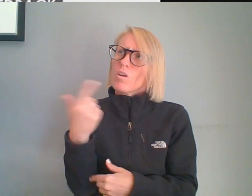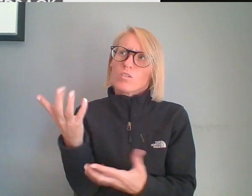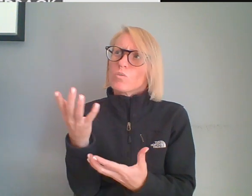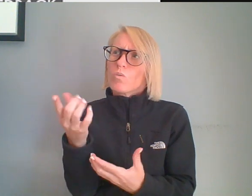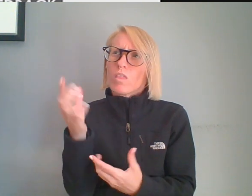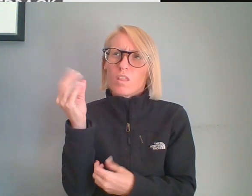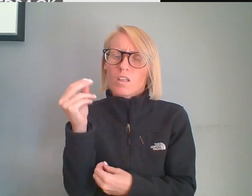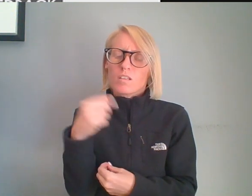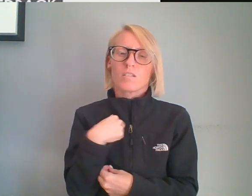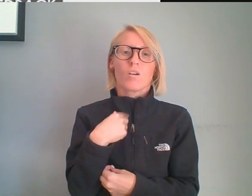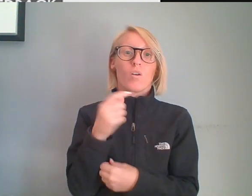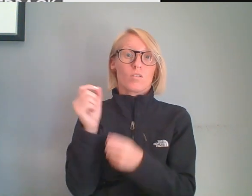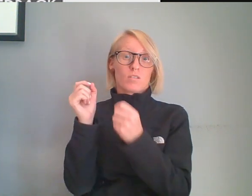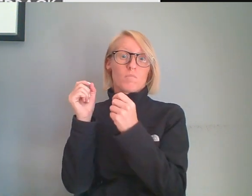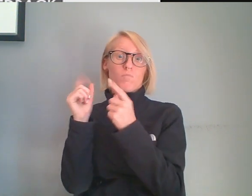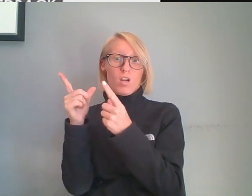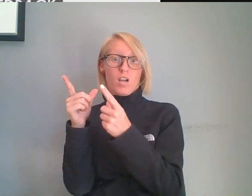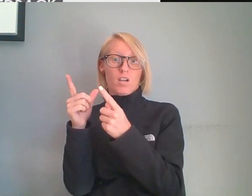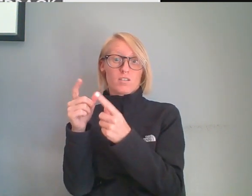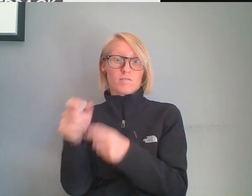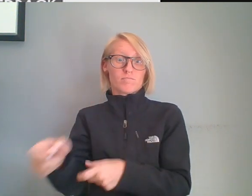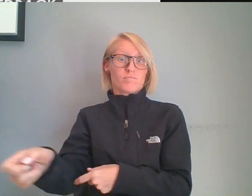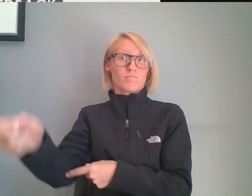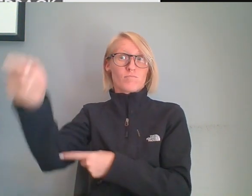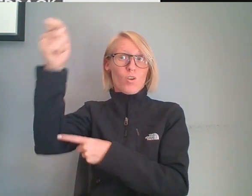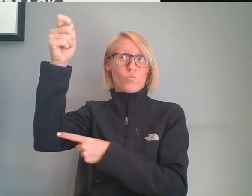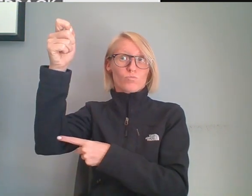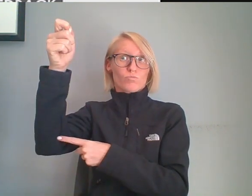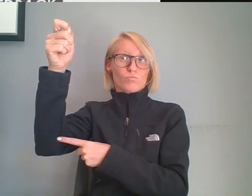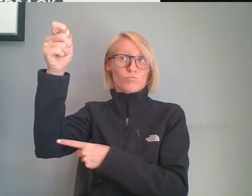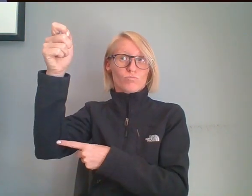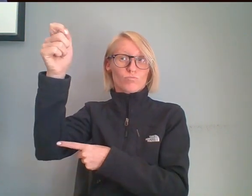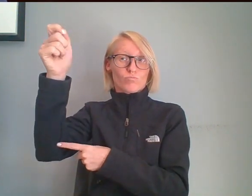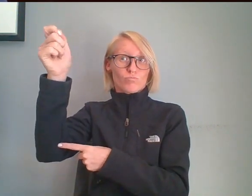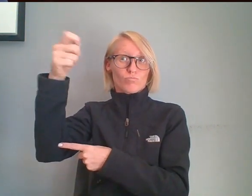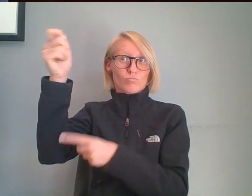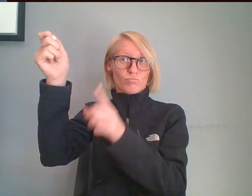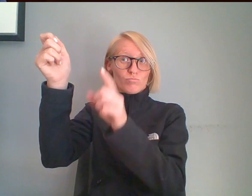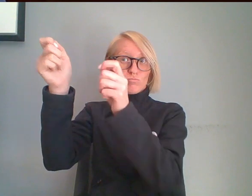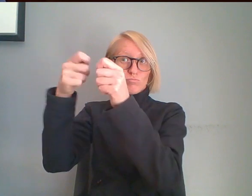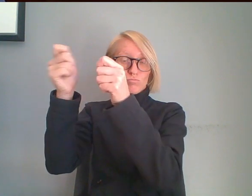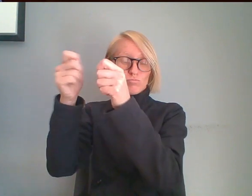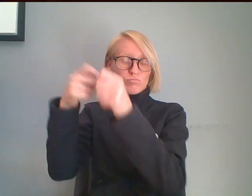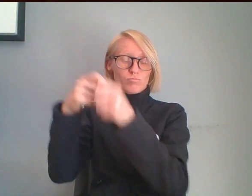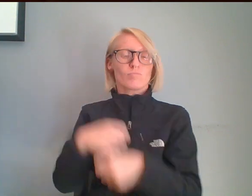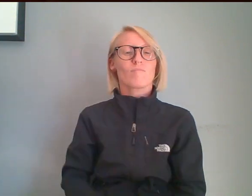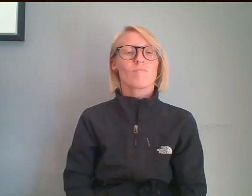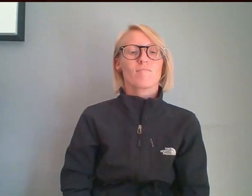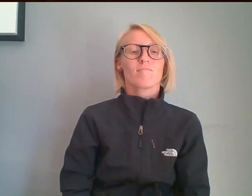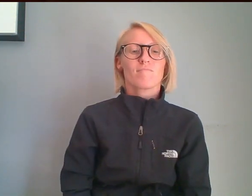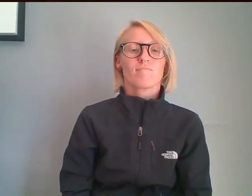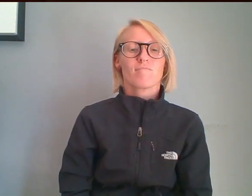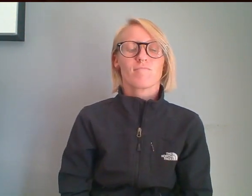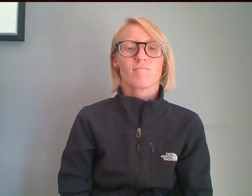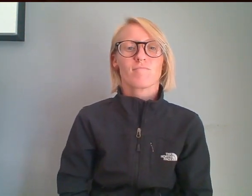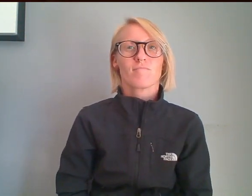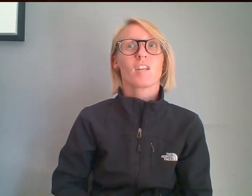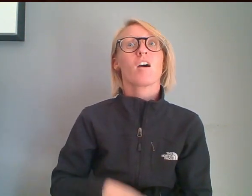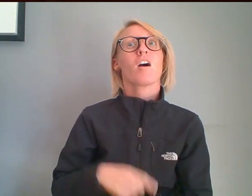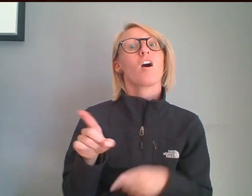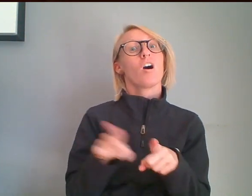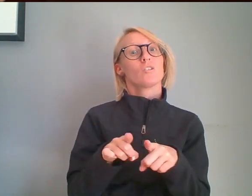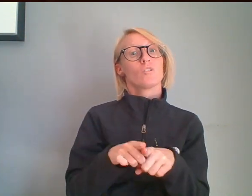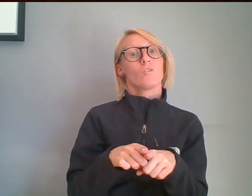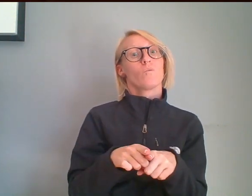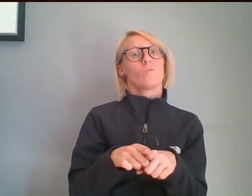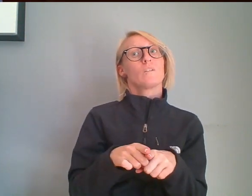toast. Or finally, it could be during the Q&A session. And by the way, we will leave plenty of time at the end of our day today for